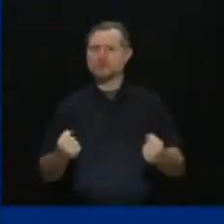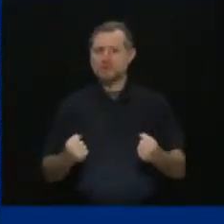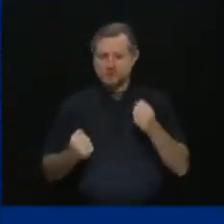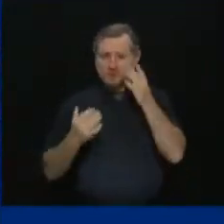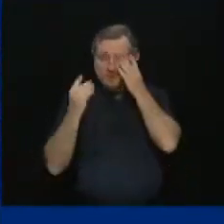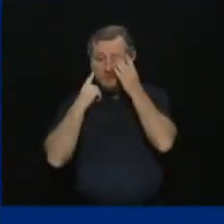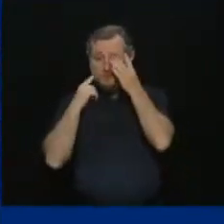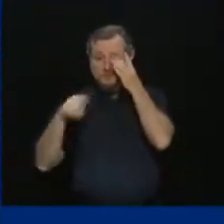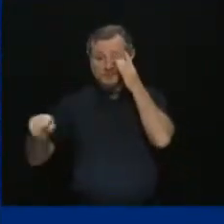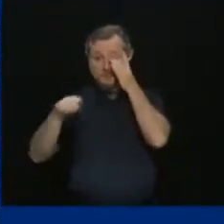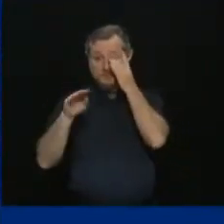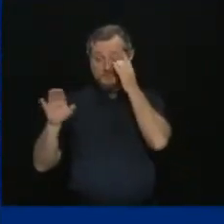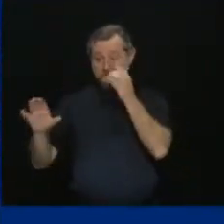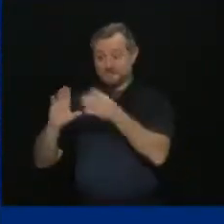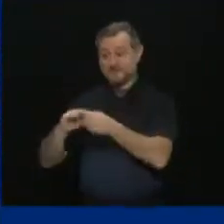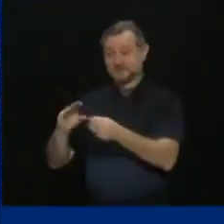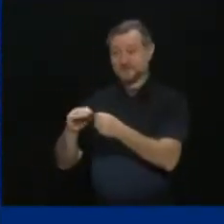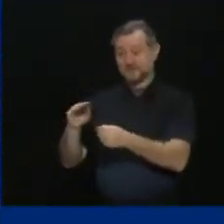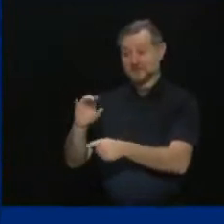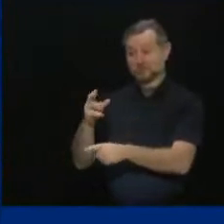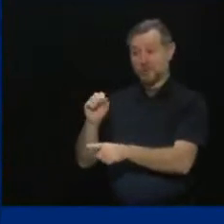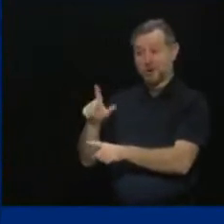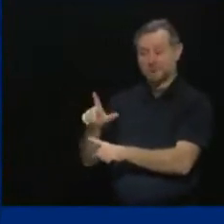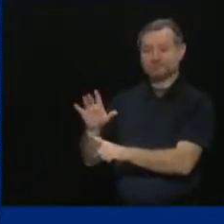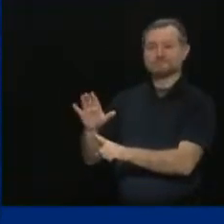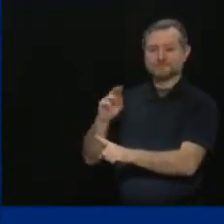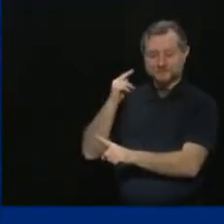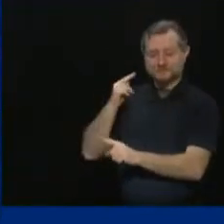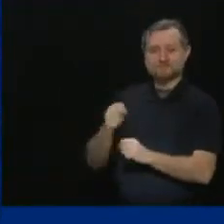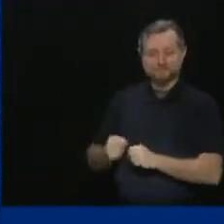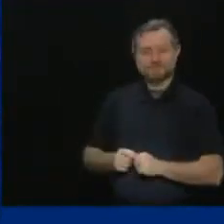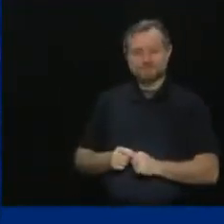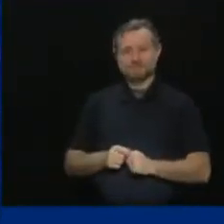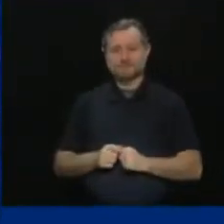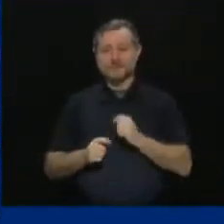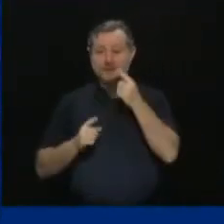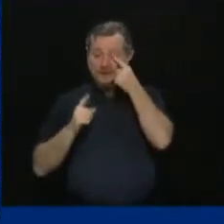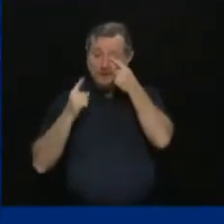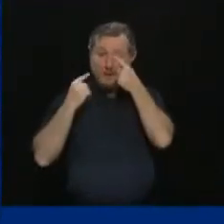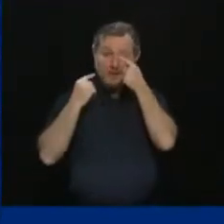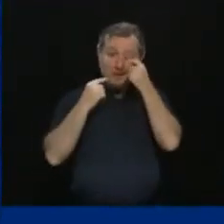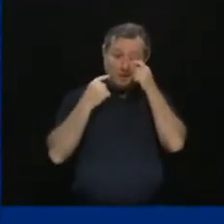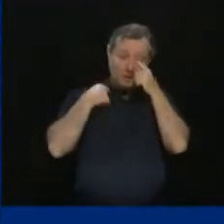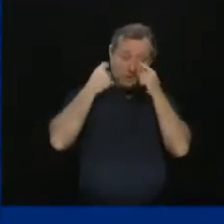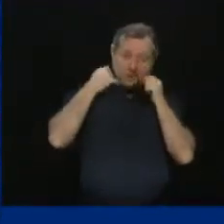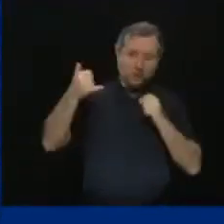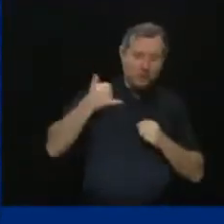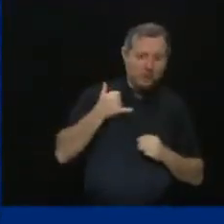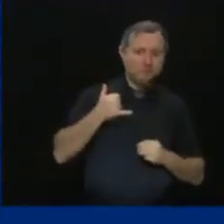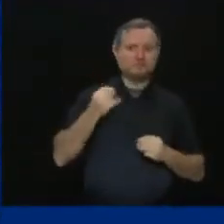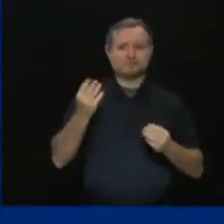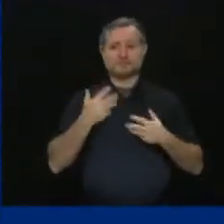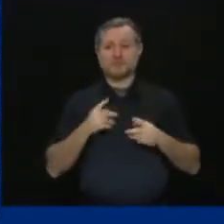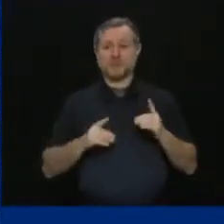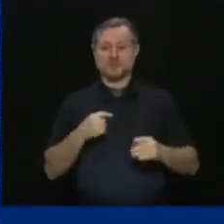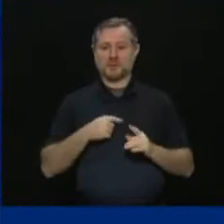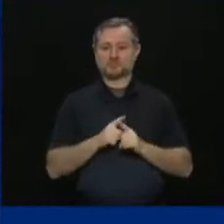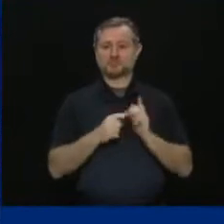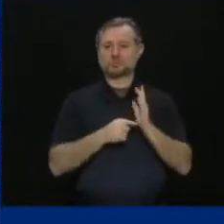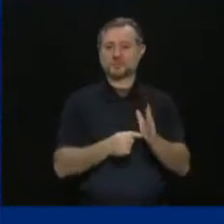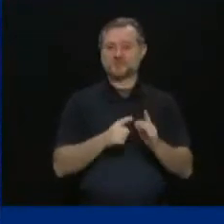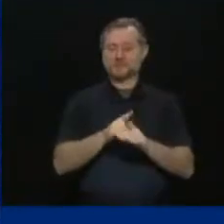calls from constituents who've lost their children, there but for the grace go I,